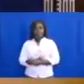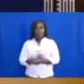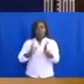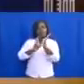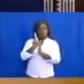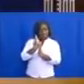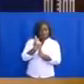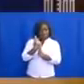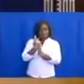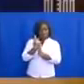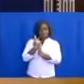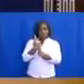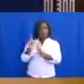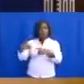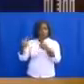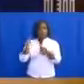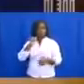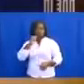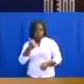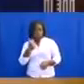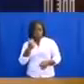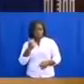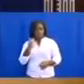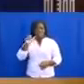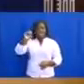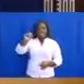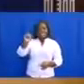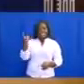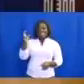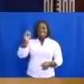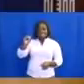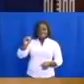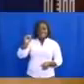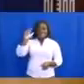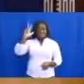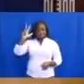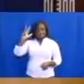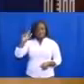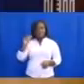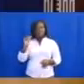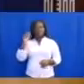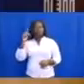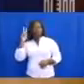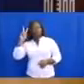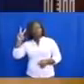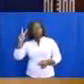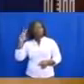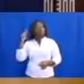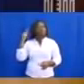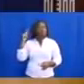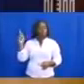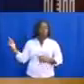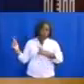University for bekochina. SHS 3 ni SHS 2 go track for iso